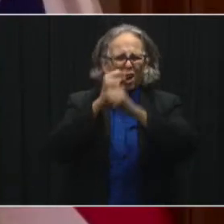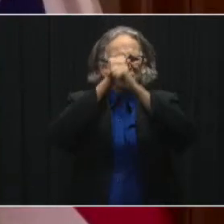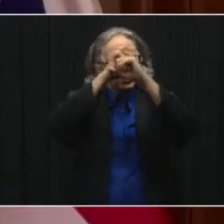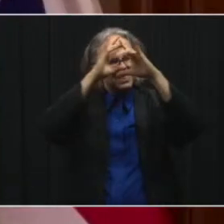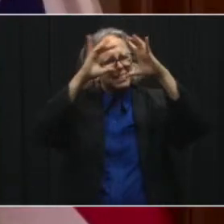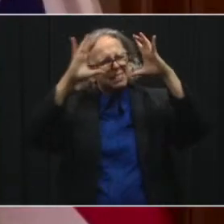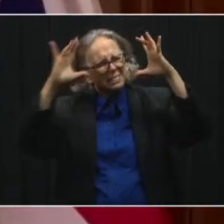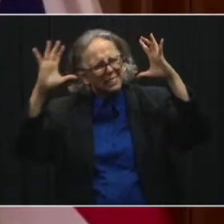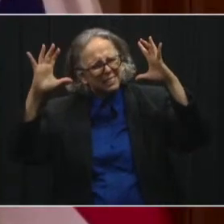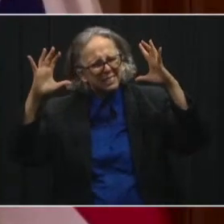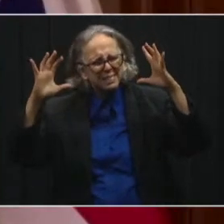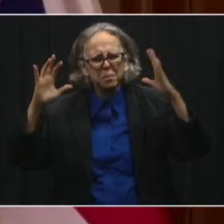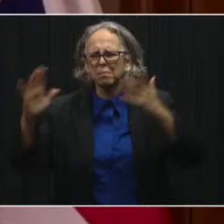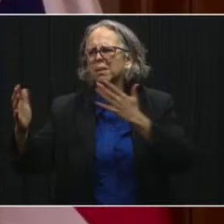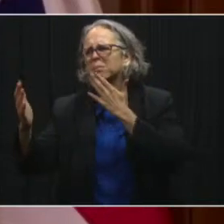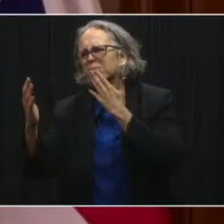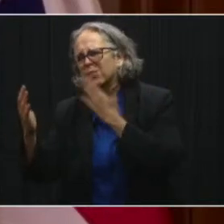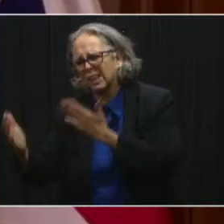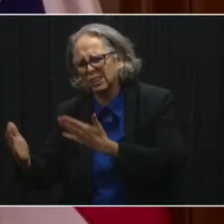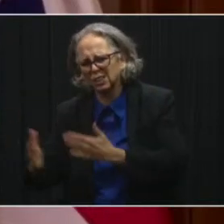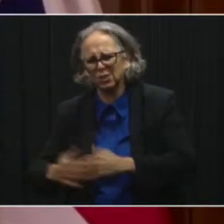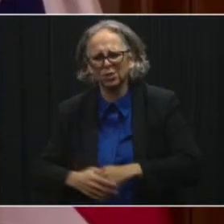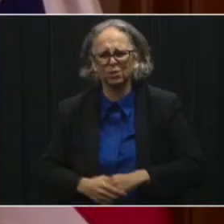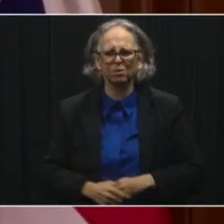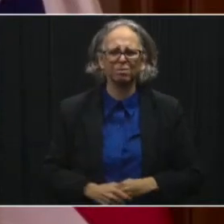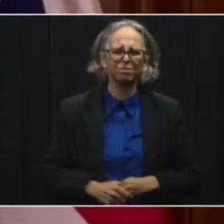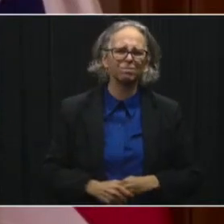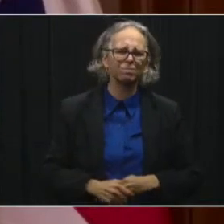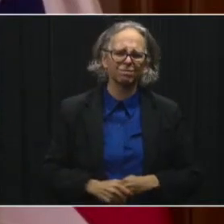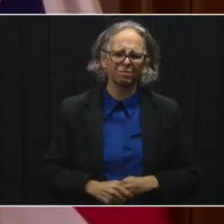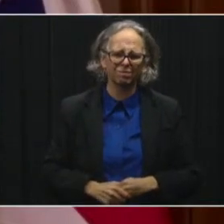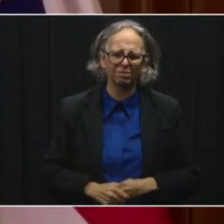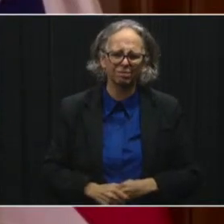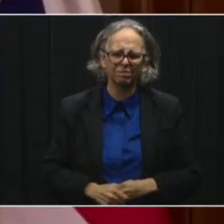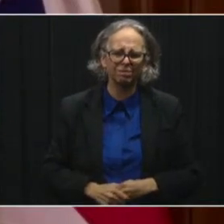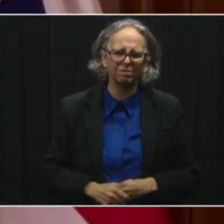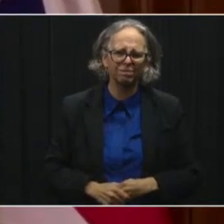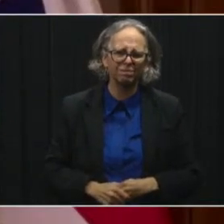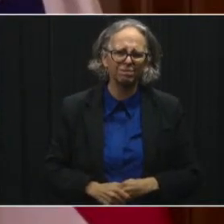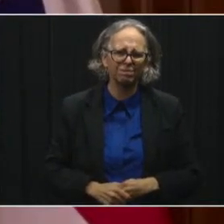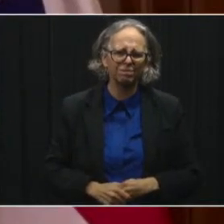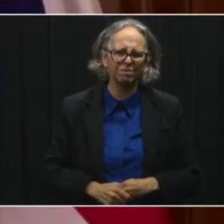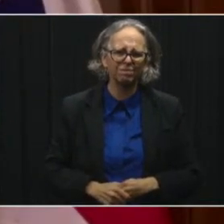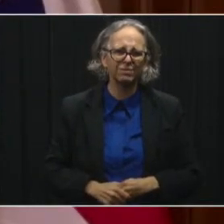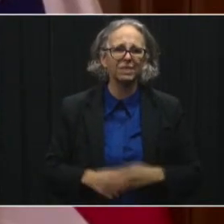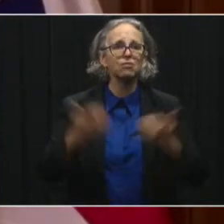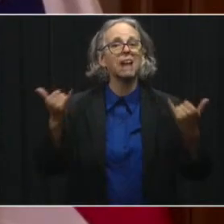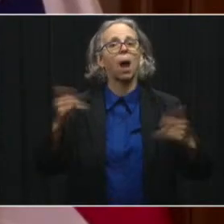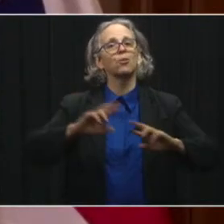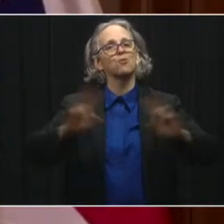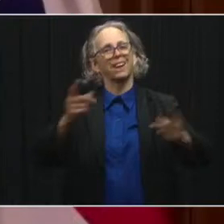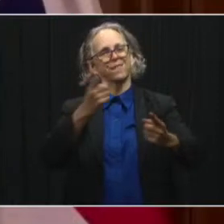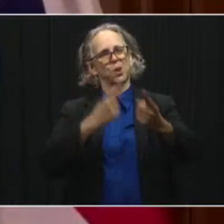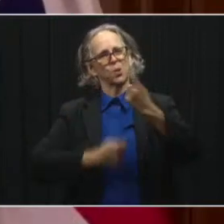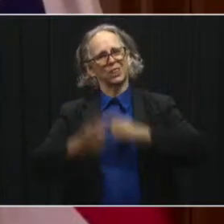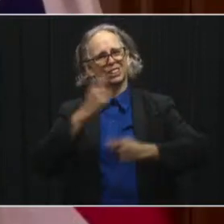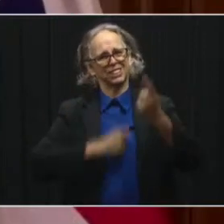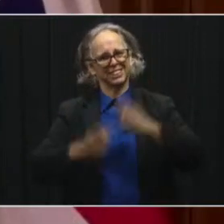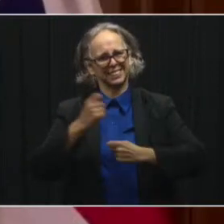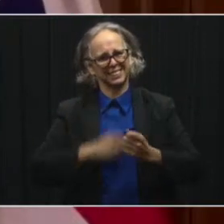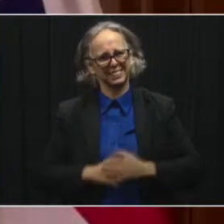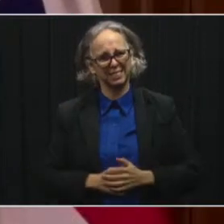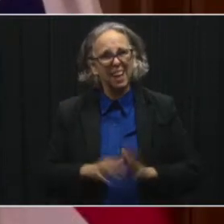it. Oh, thank you. Thank you very much. Thank you. Thank you. We're ready for questions. And